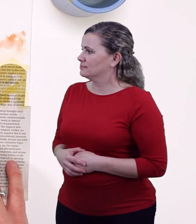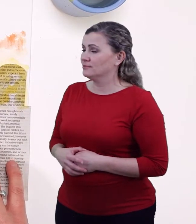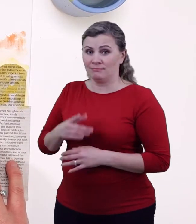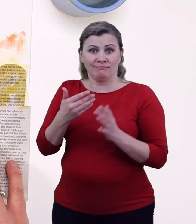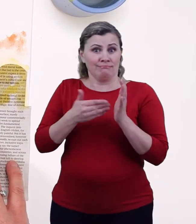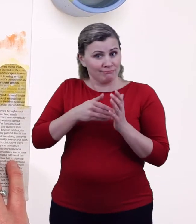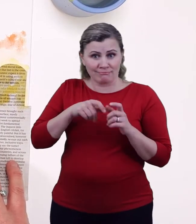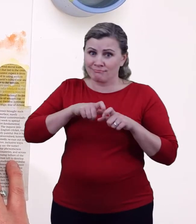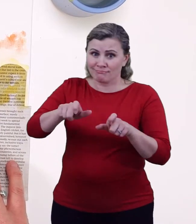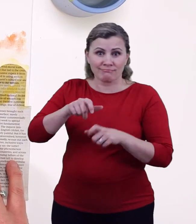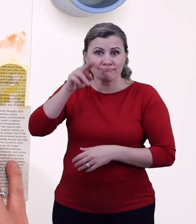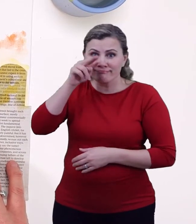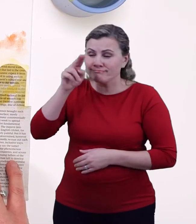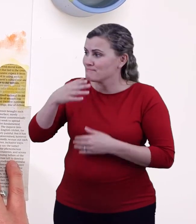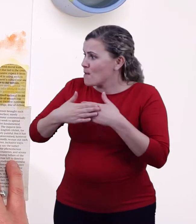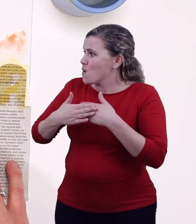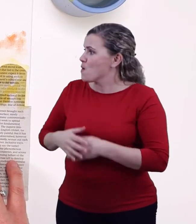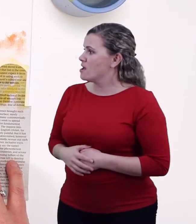achieve a cloudy textured sky.